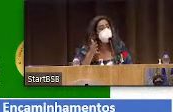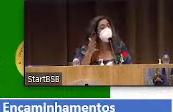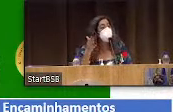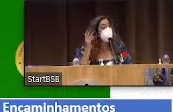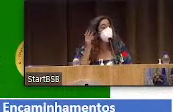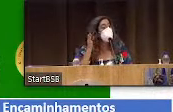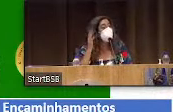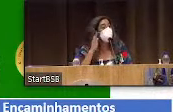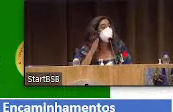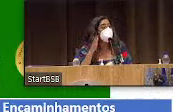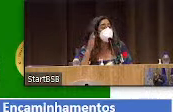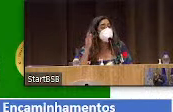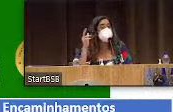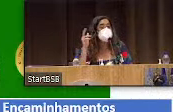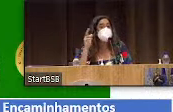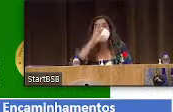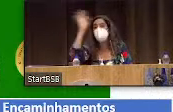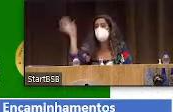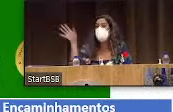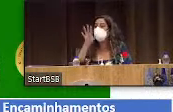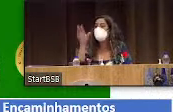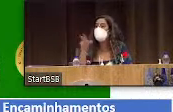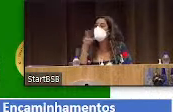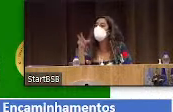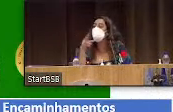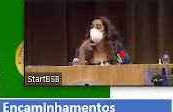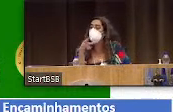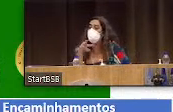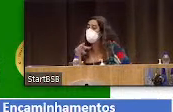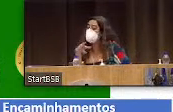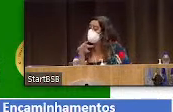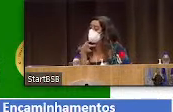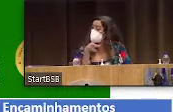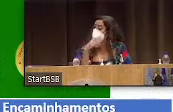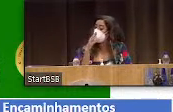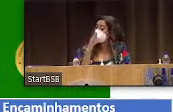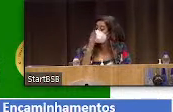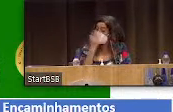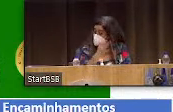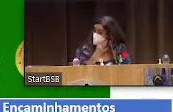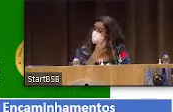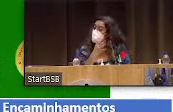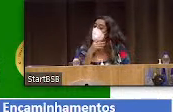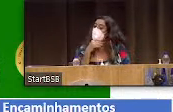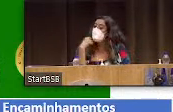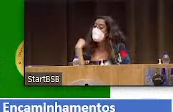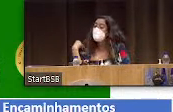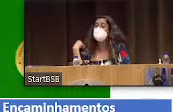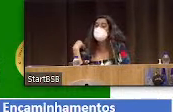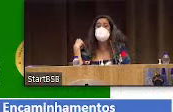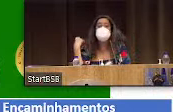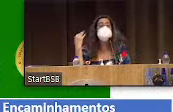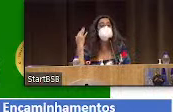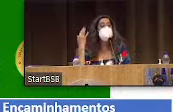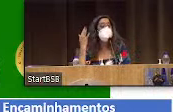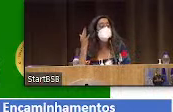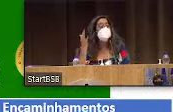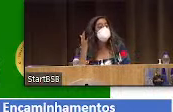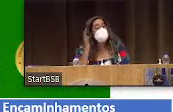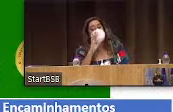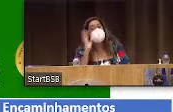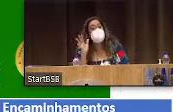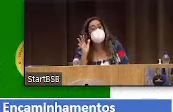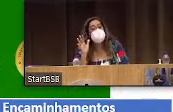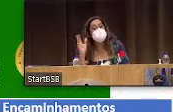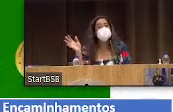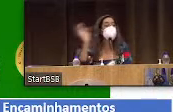bad patients. 40% on the symptoms with the mental health